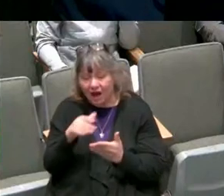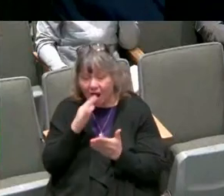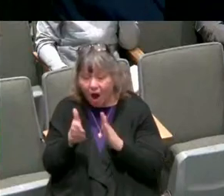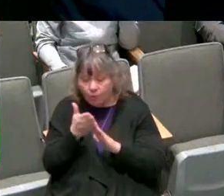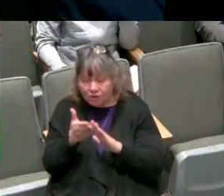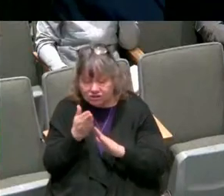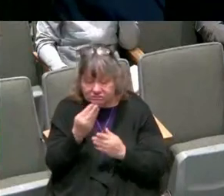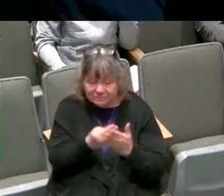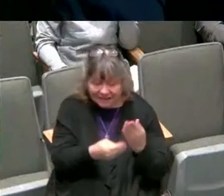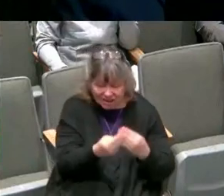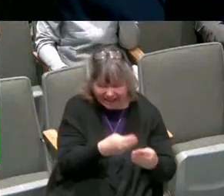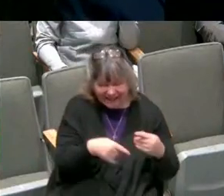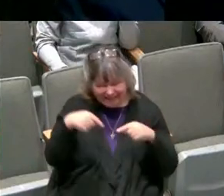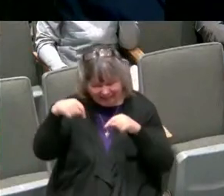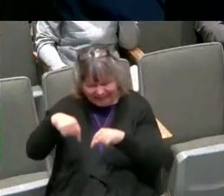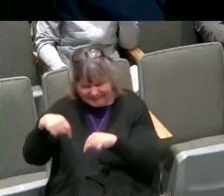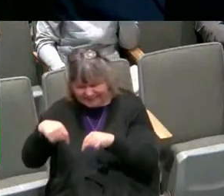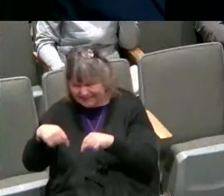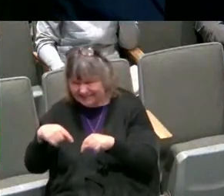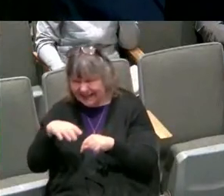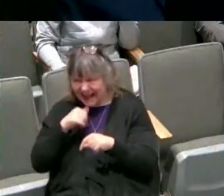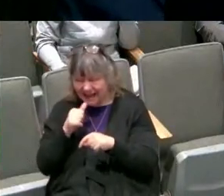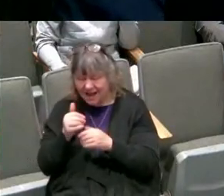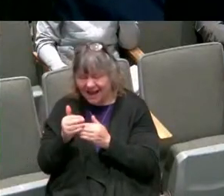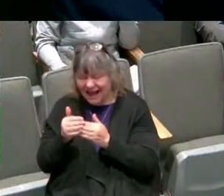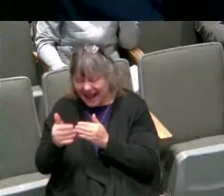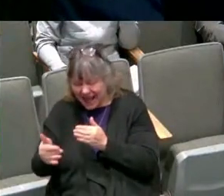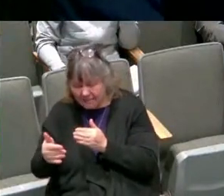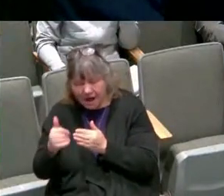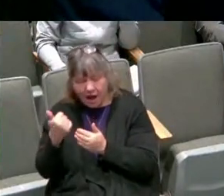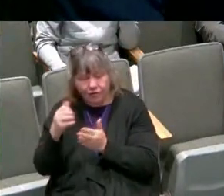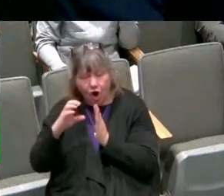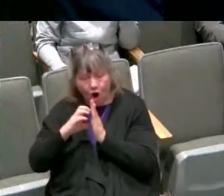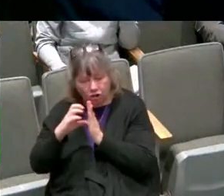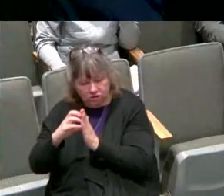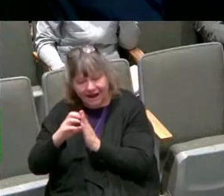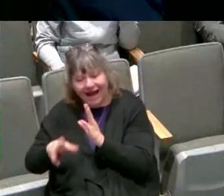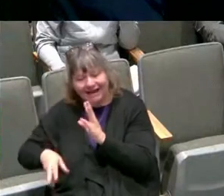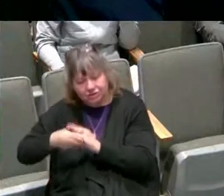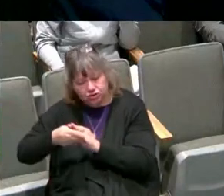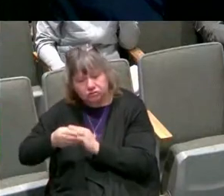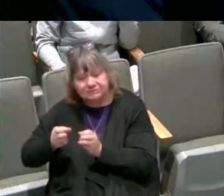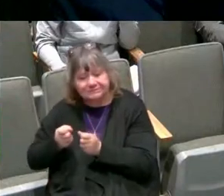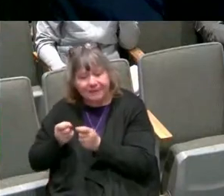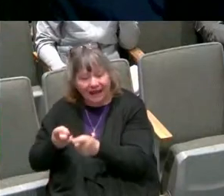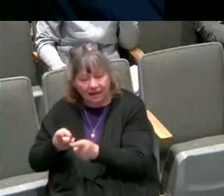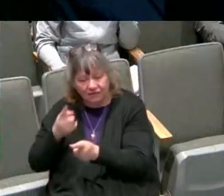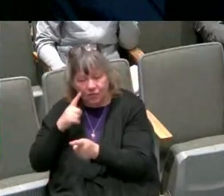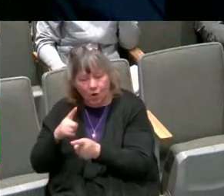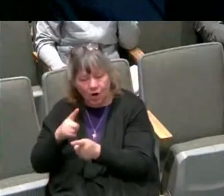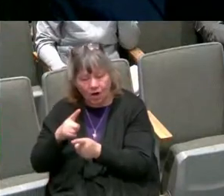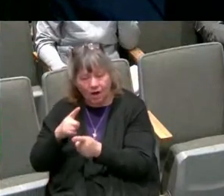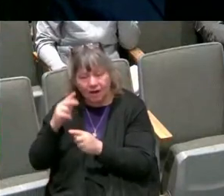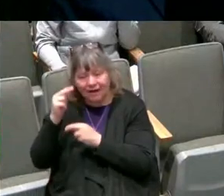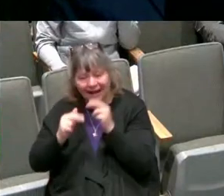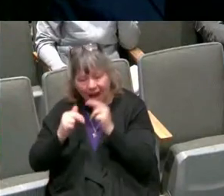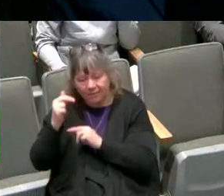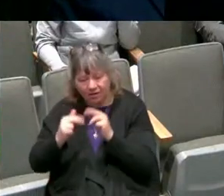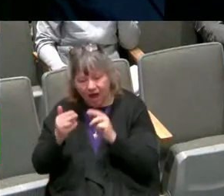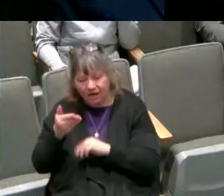budget this in the upcoming Capital articles are additional spending for Capital items